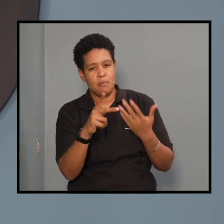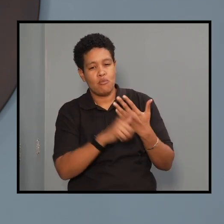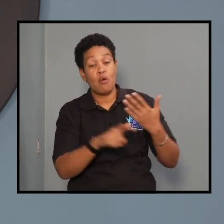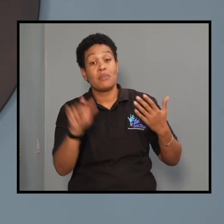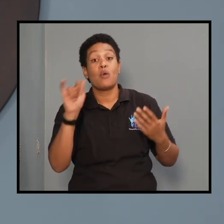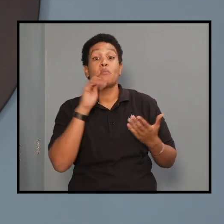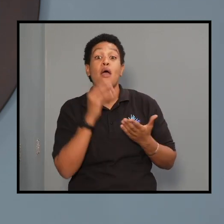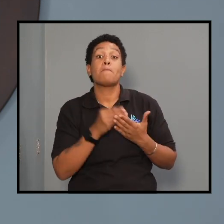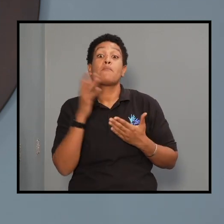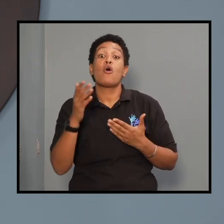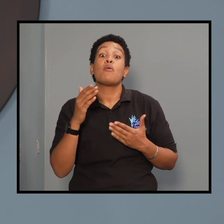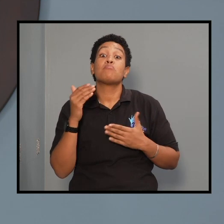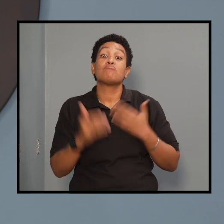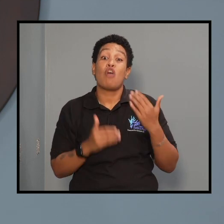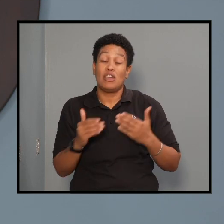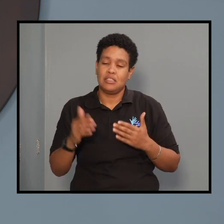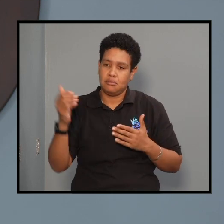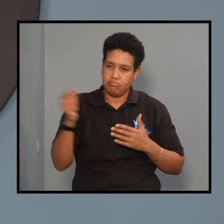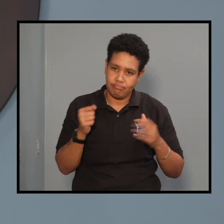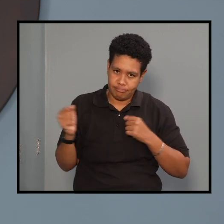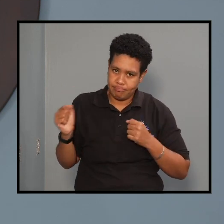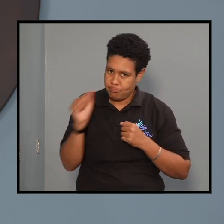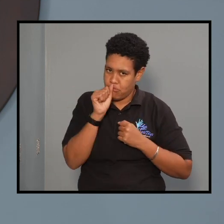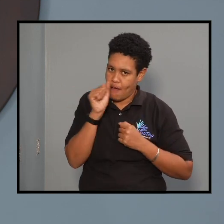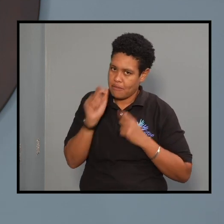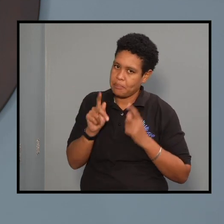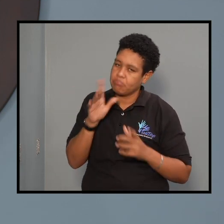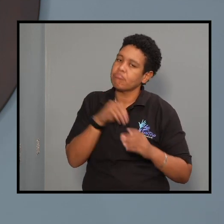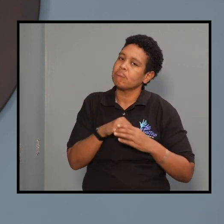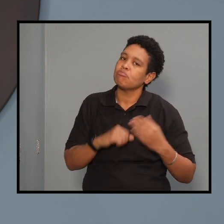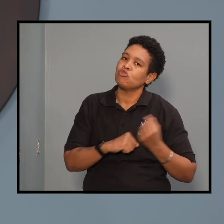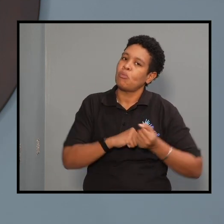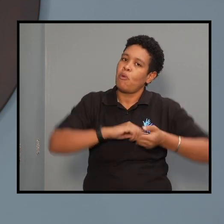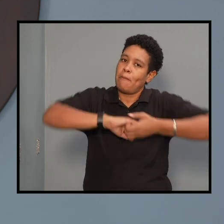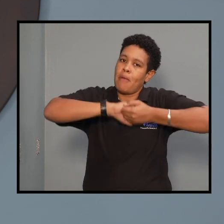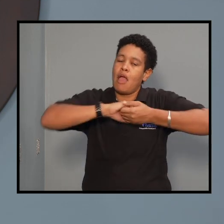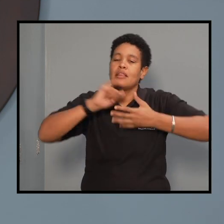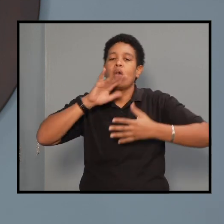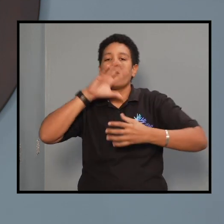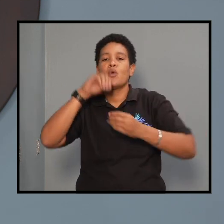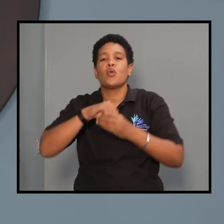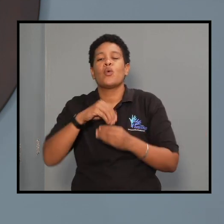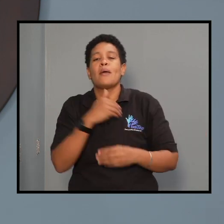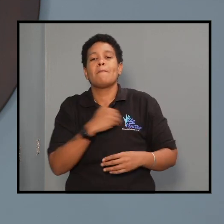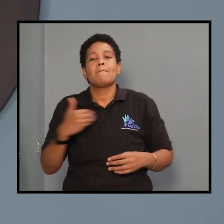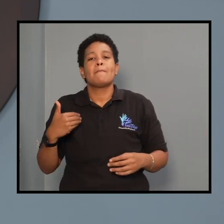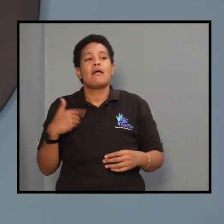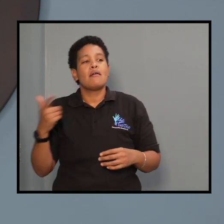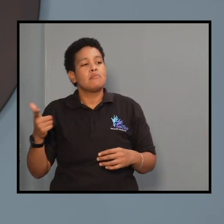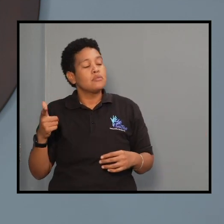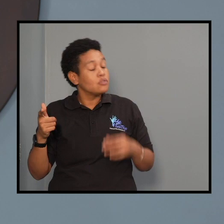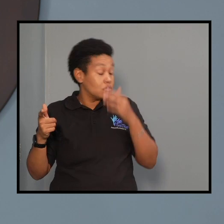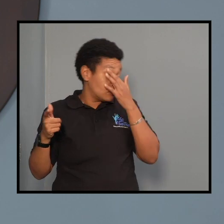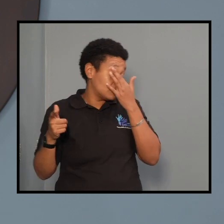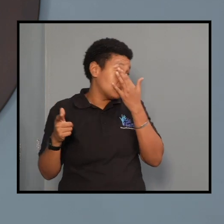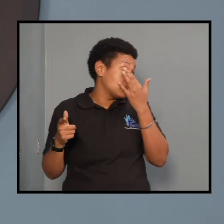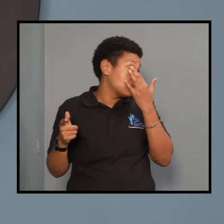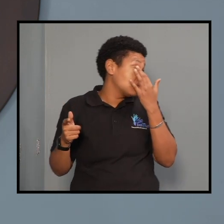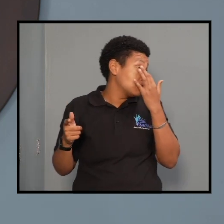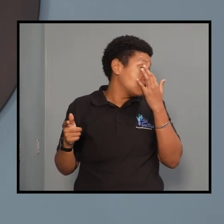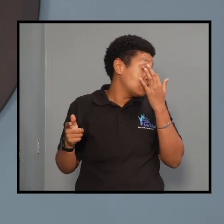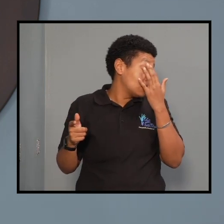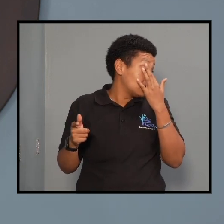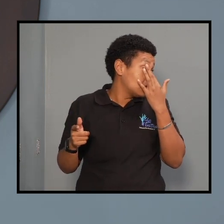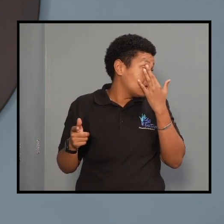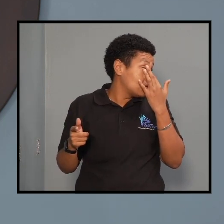in private contractors, and that will obviously include members of the